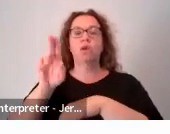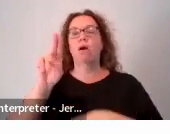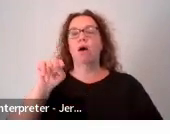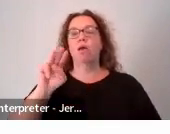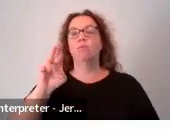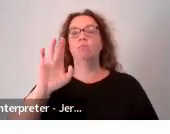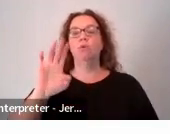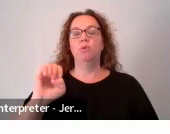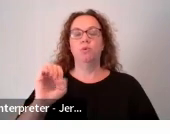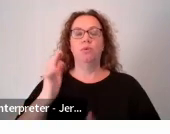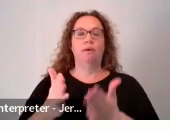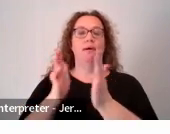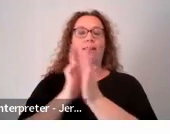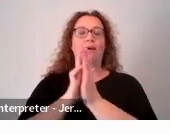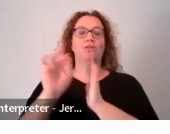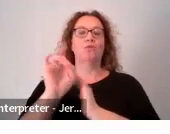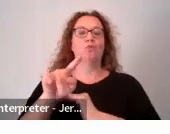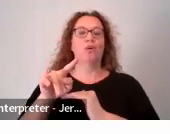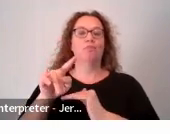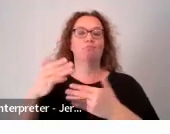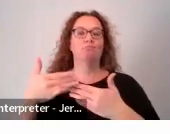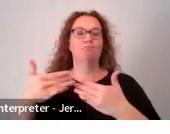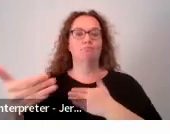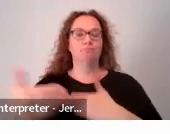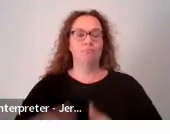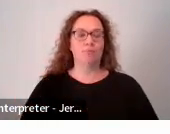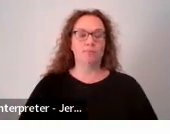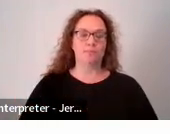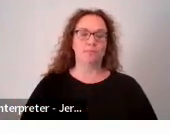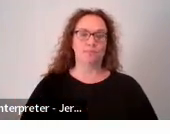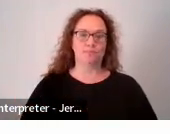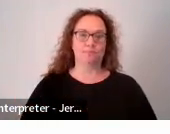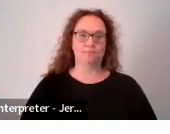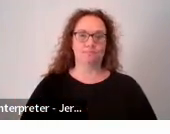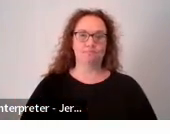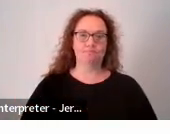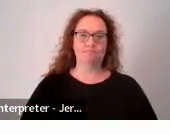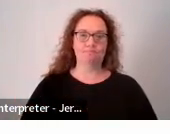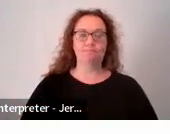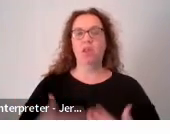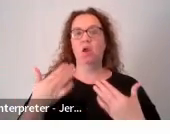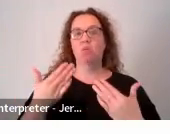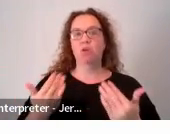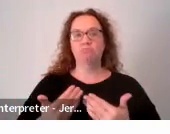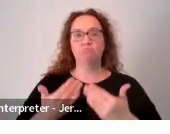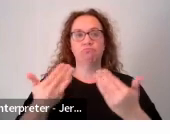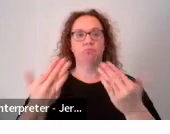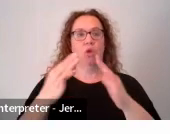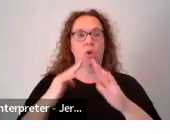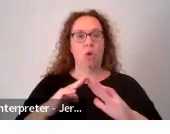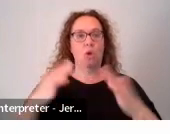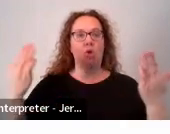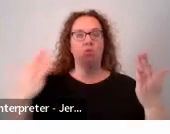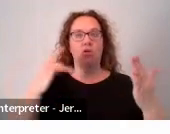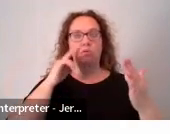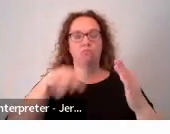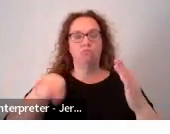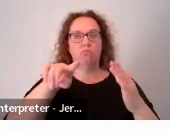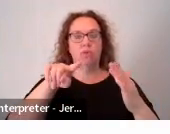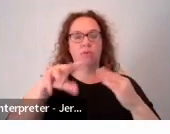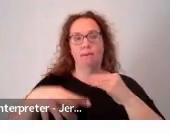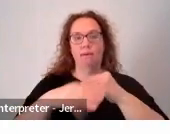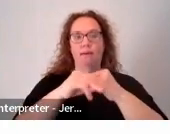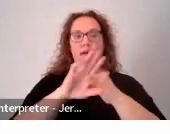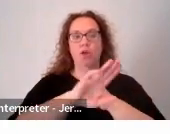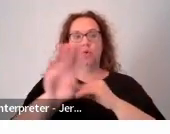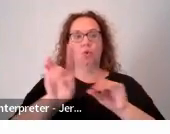go ahead and ask your question. So at this point, I'll throw things open and we'll give you all some time to add your